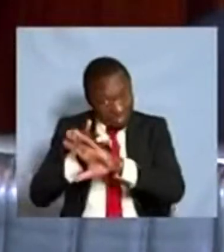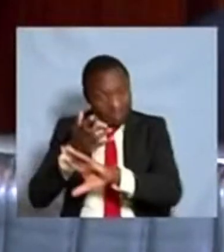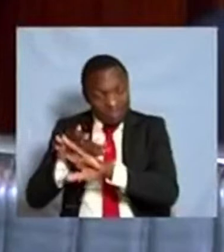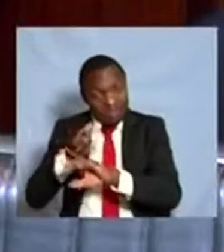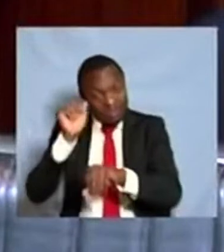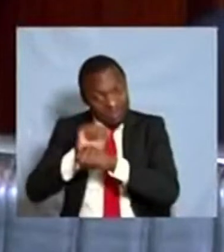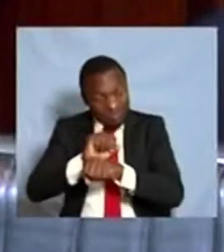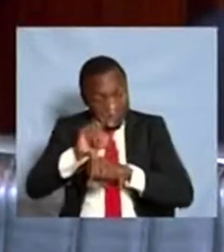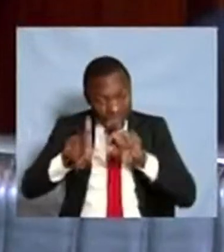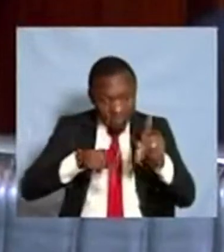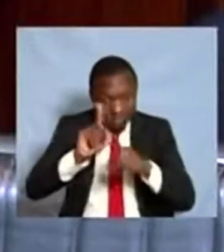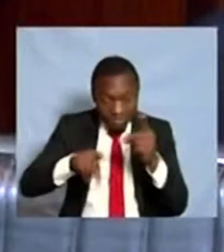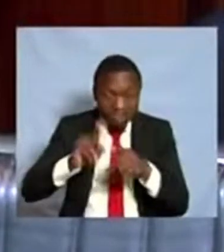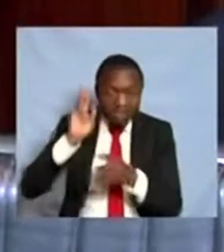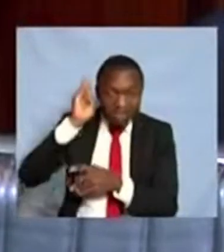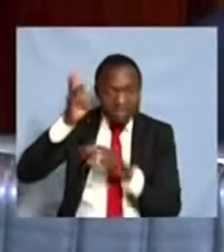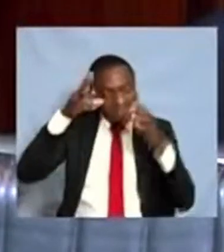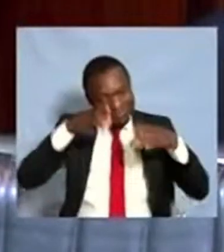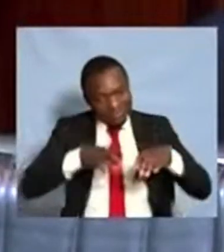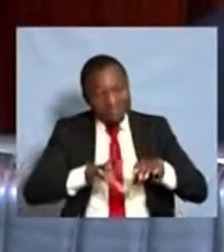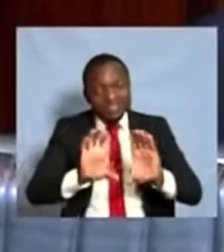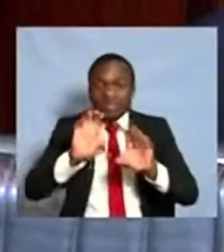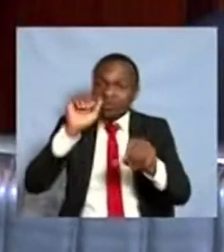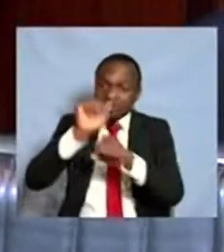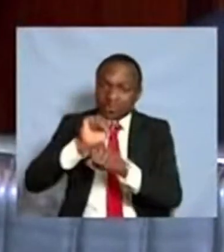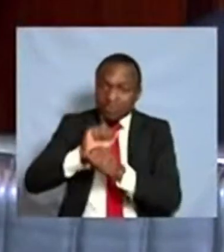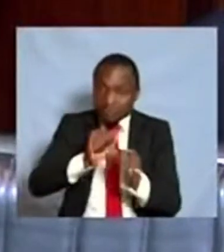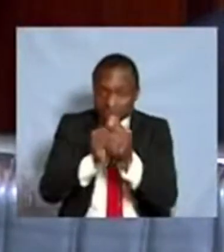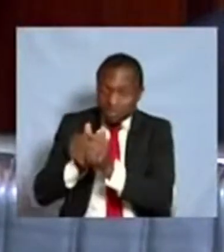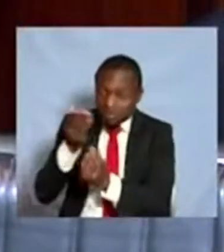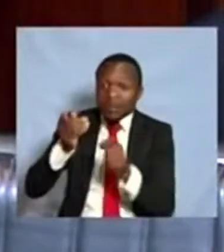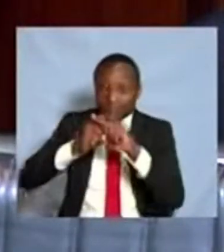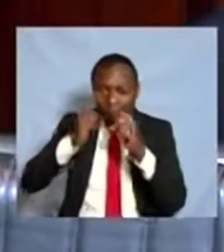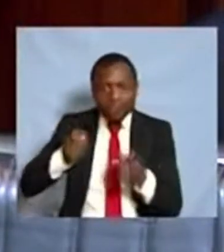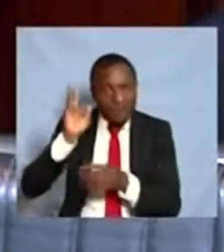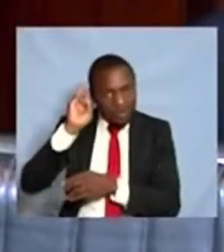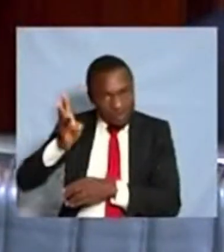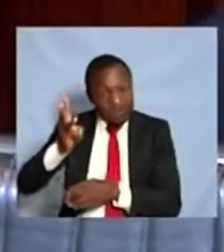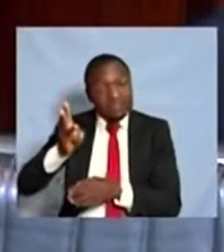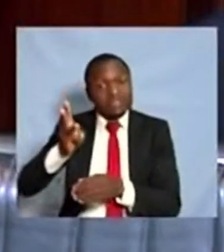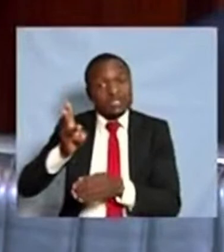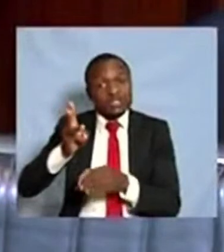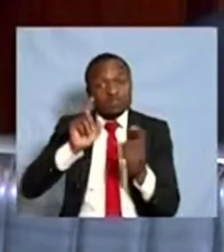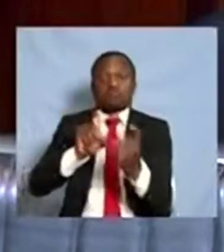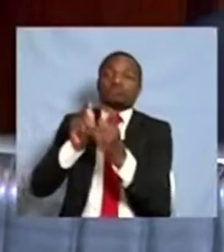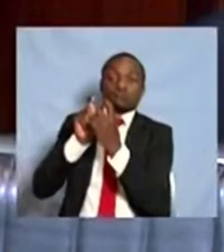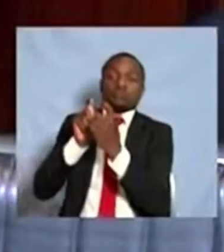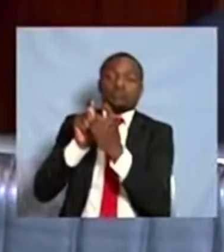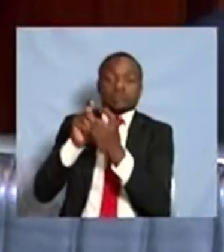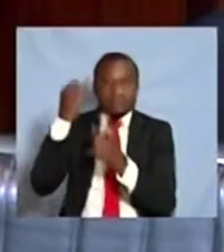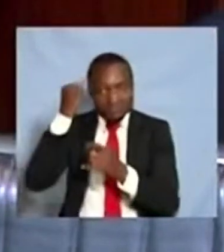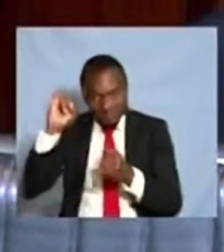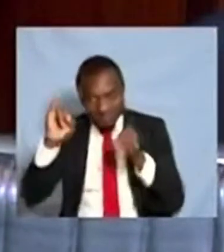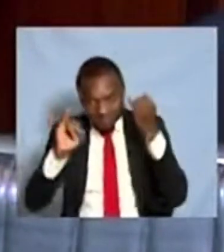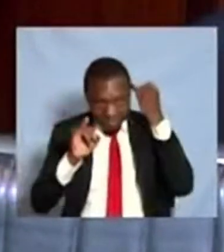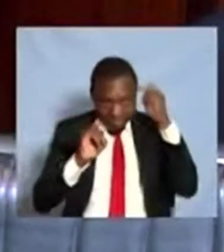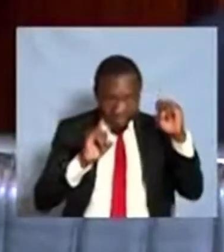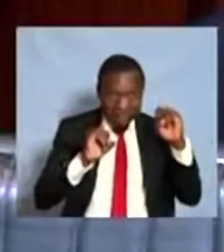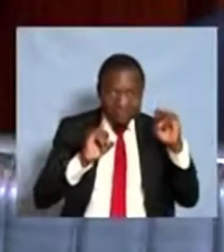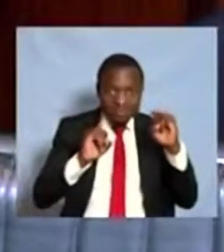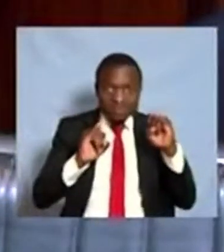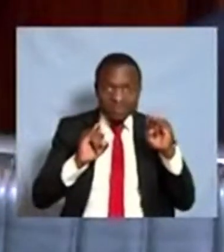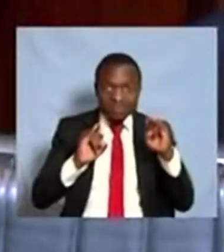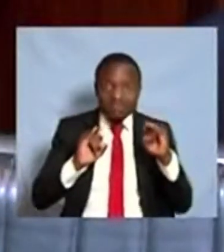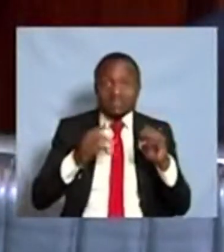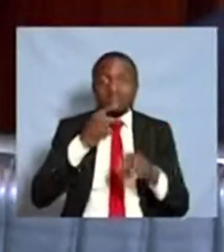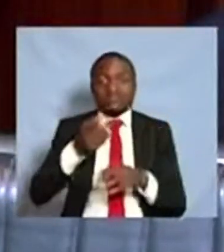in working for the people, we will continue to work with you, but we will continue to also challenge you on ideas as espoused by